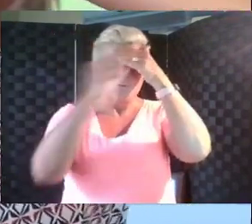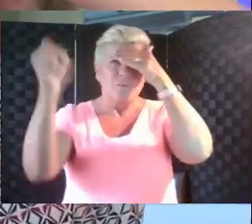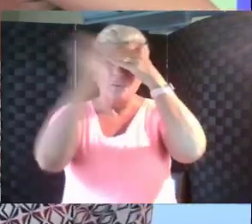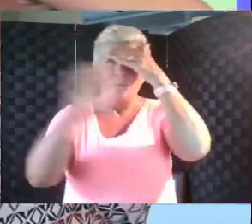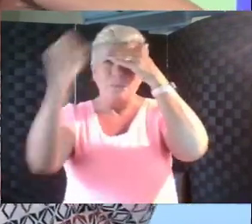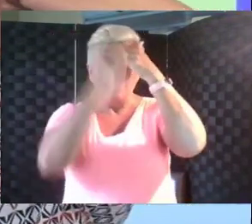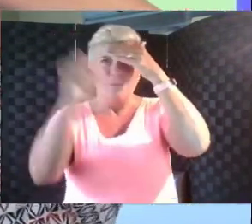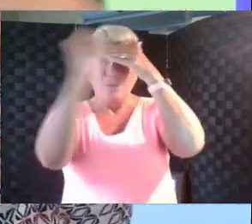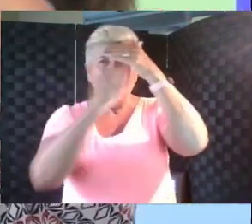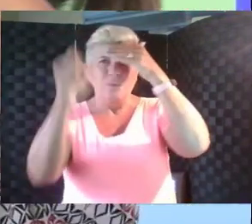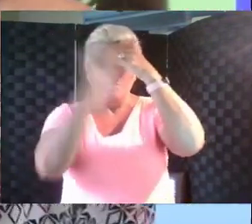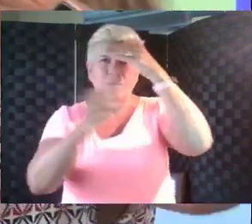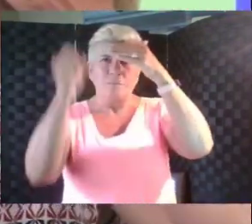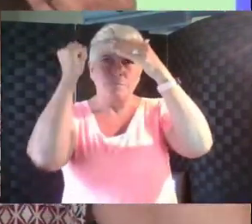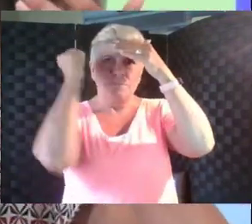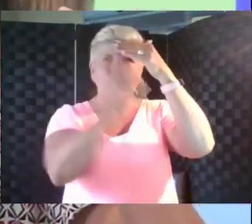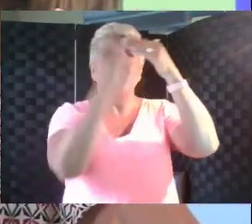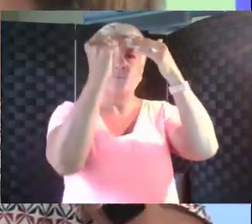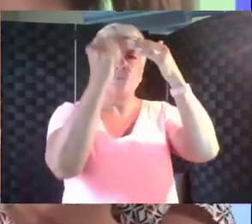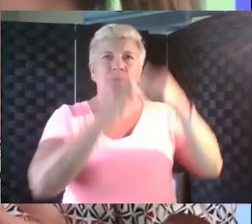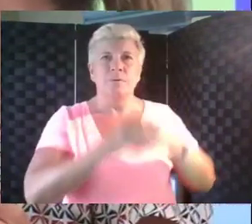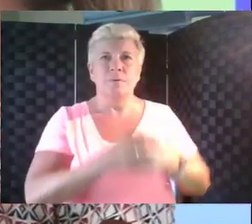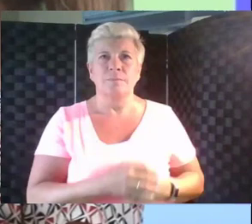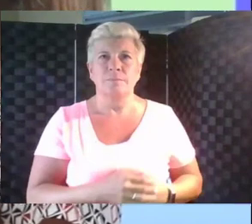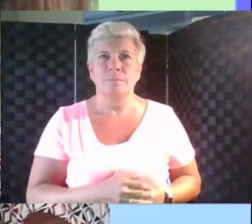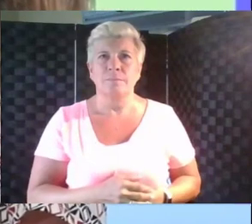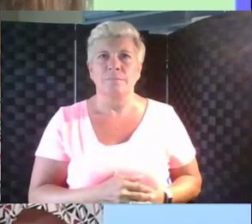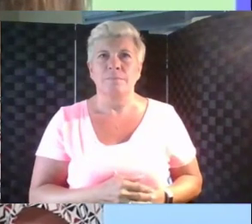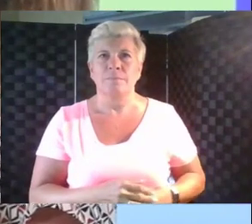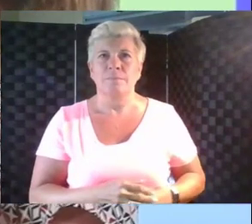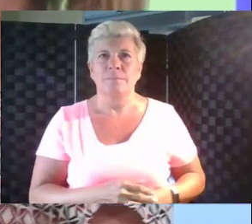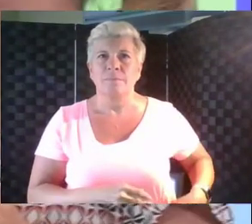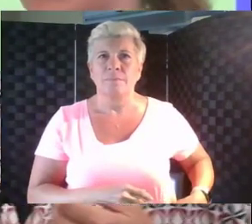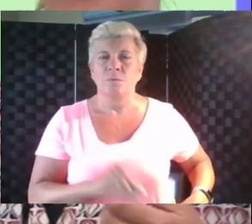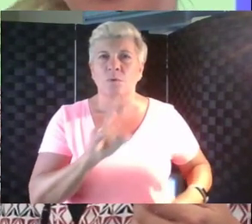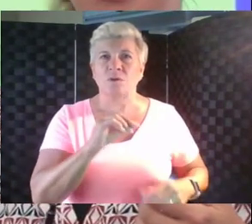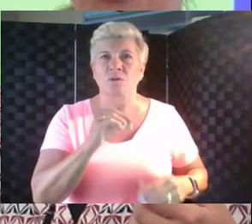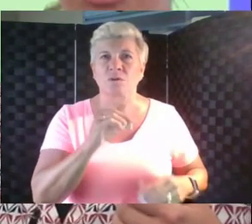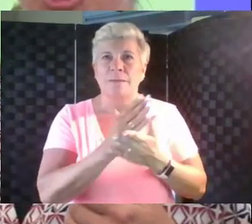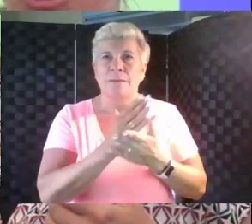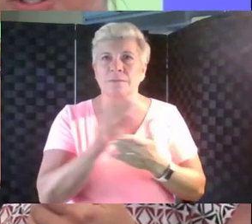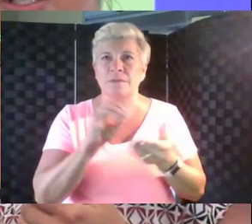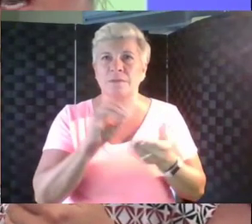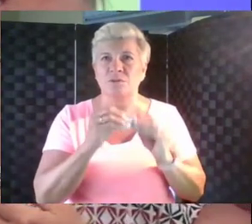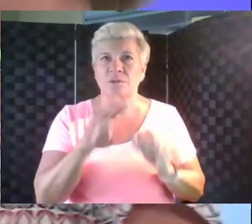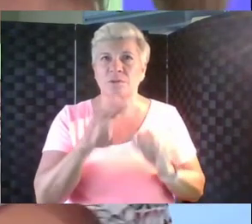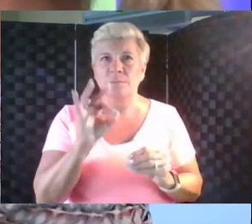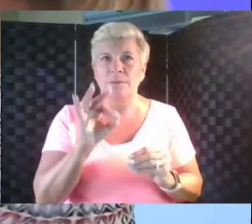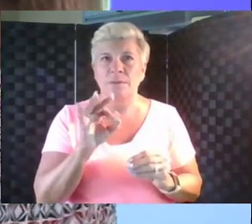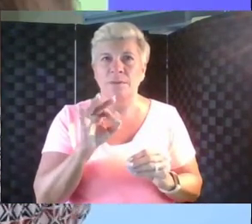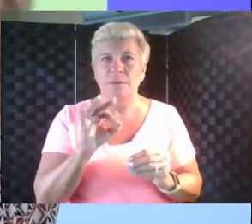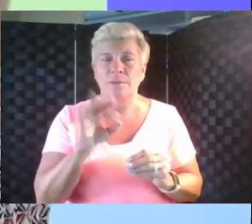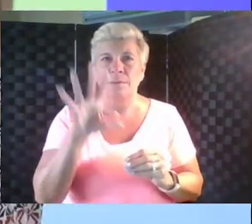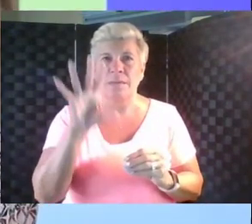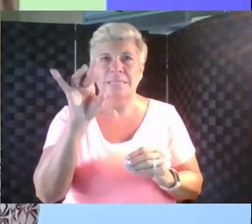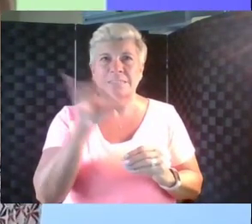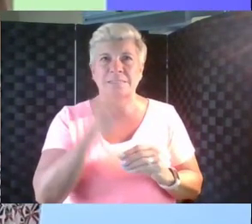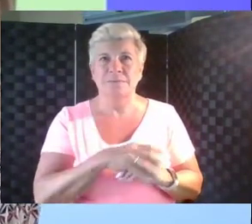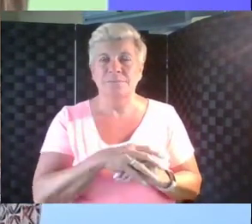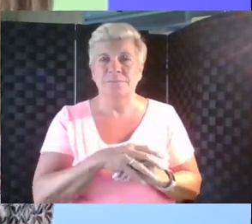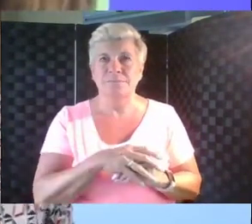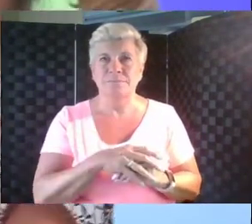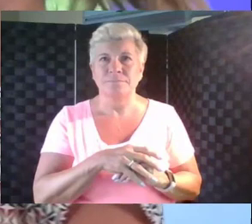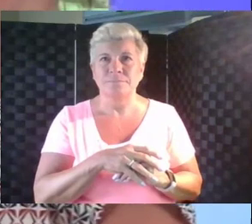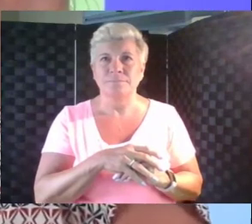to move your pen back and forth, and you're just going to stop. And wherever you stop, that's the number you choose. So I'm going to choose the number